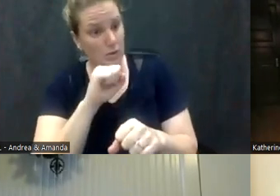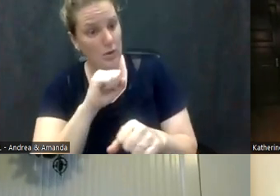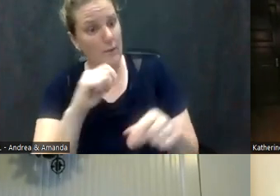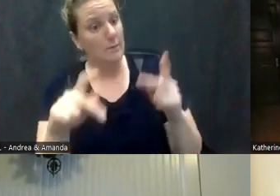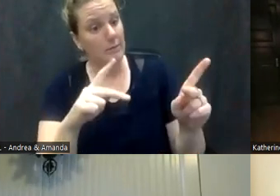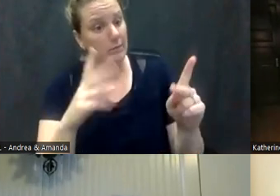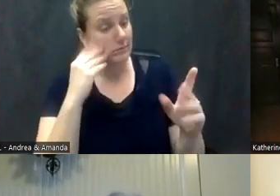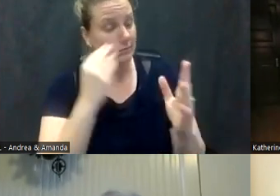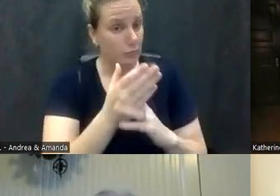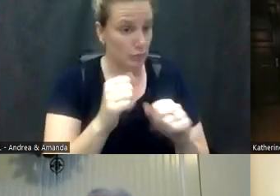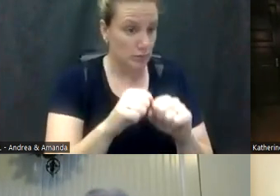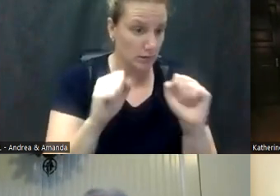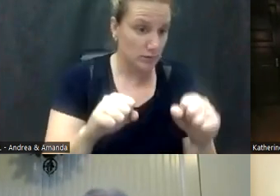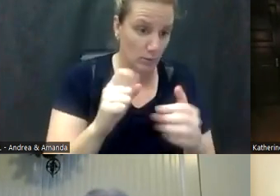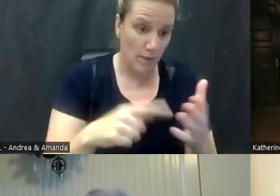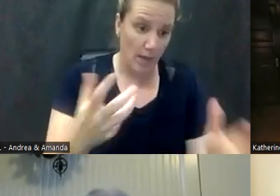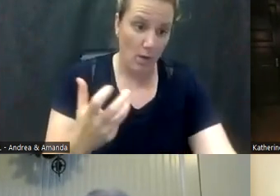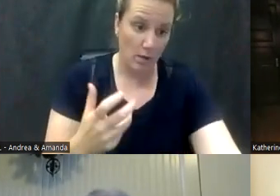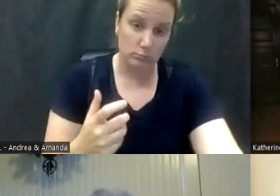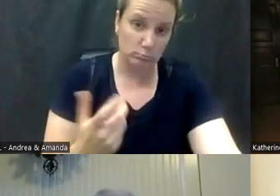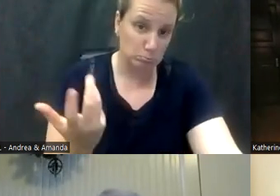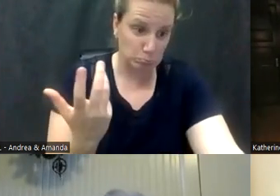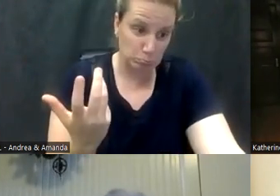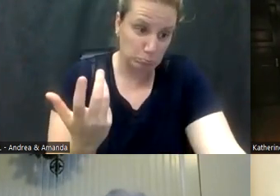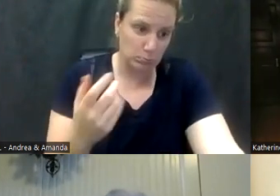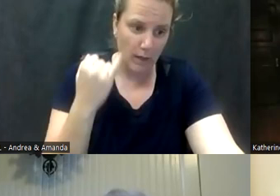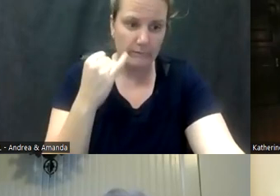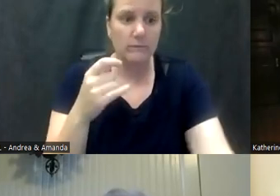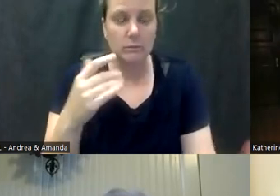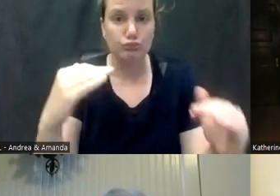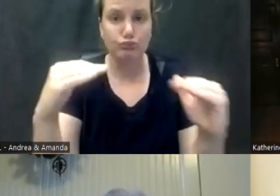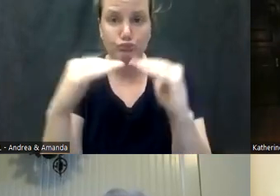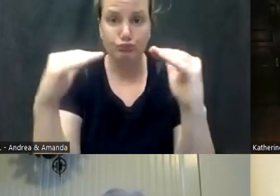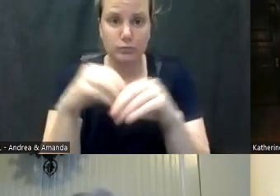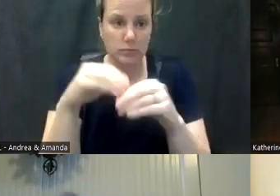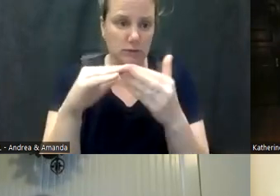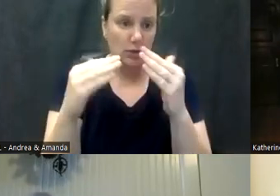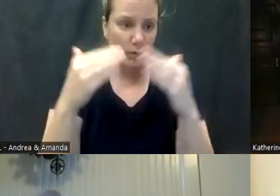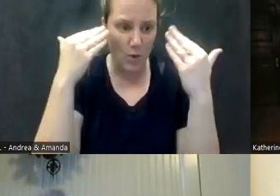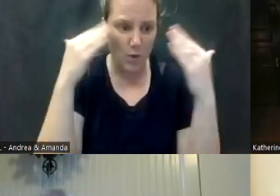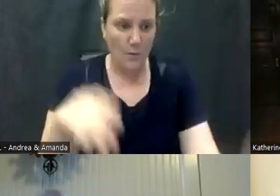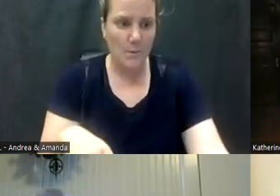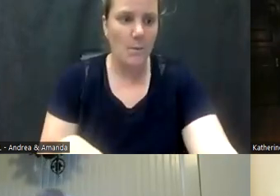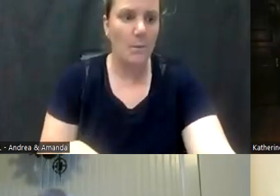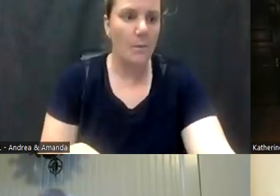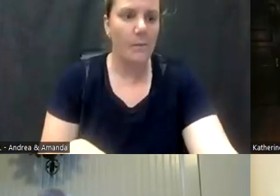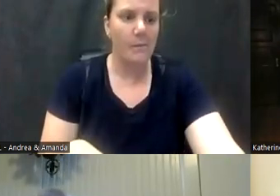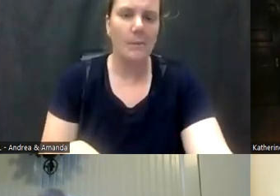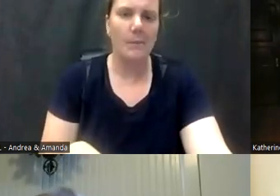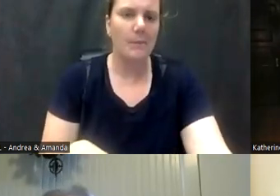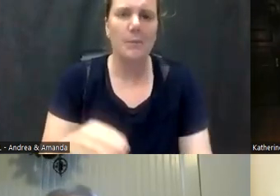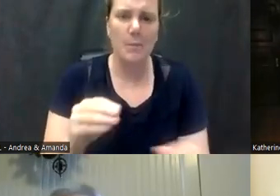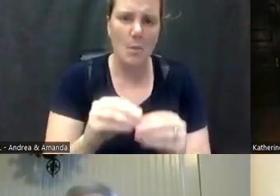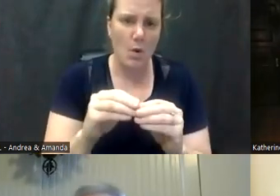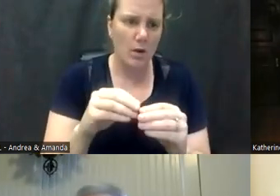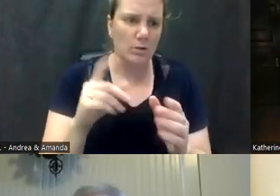gone through the systems got what they wanted out of it, or whether there's been any justice in these cities. So I think there's more research to be done just even in the cities